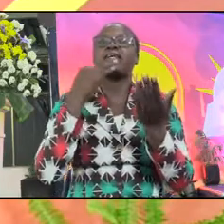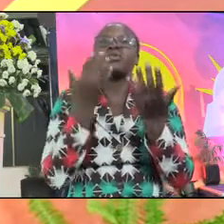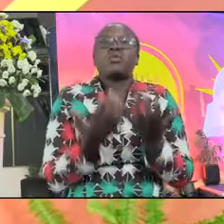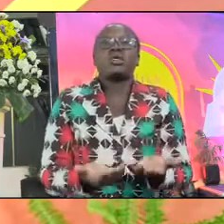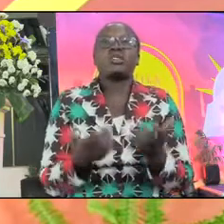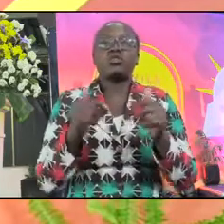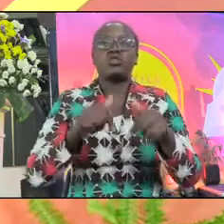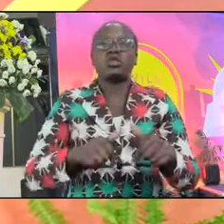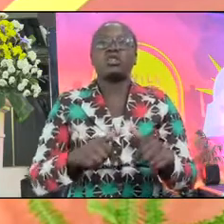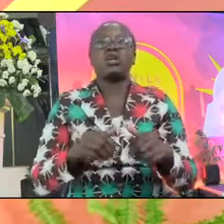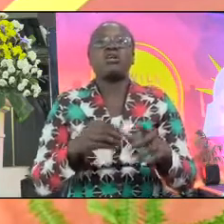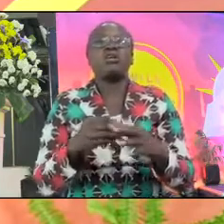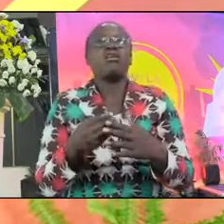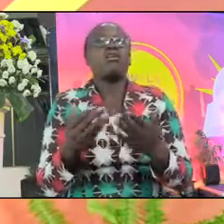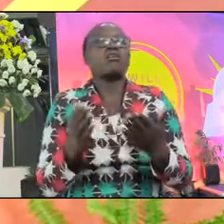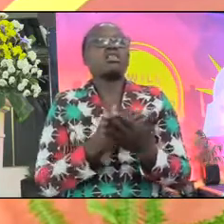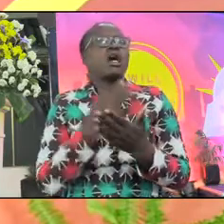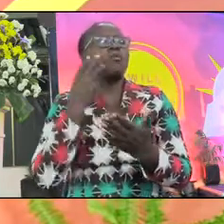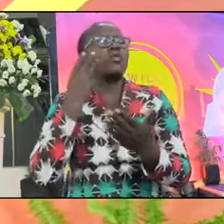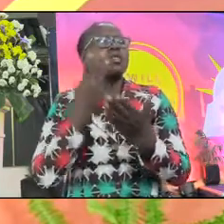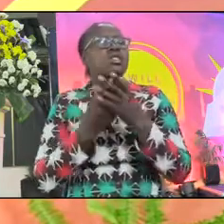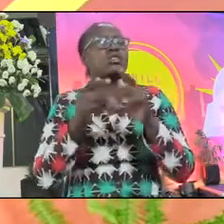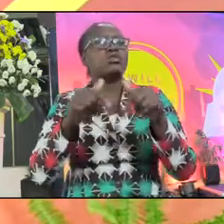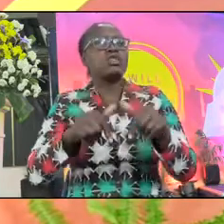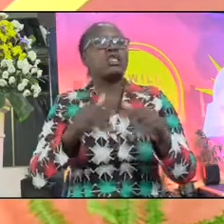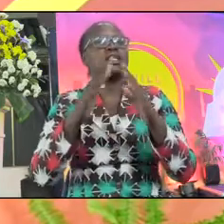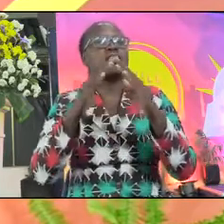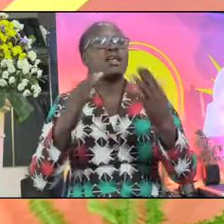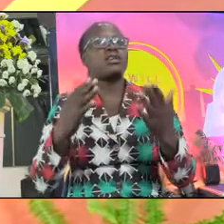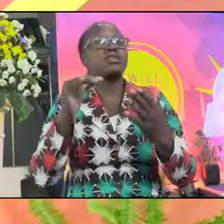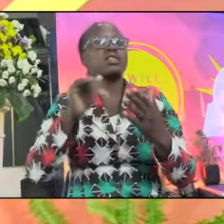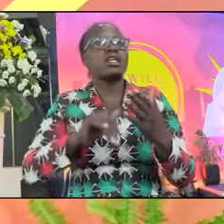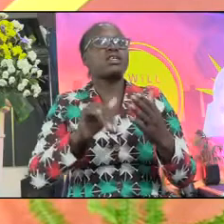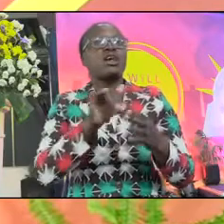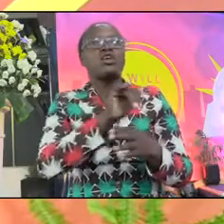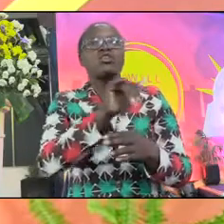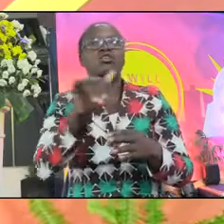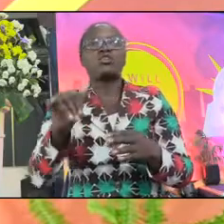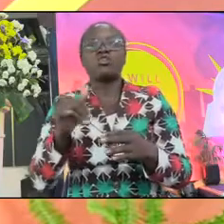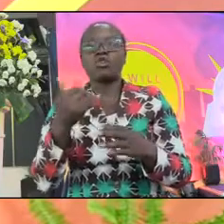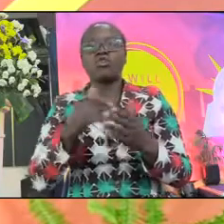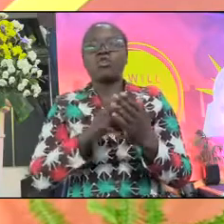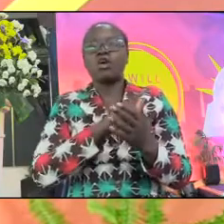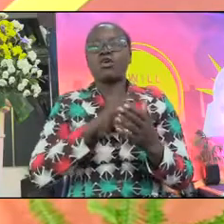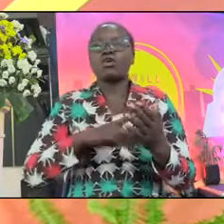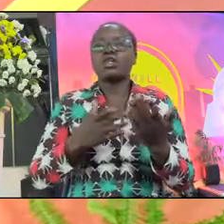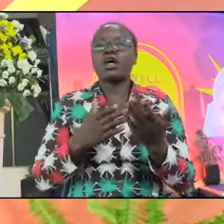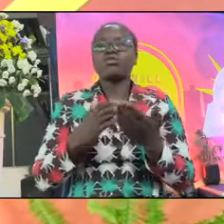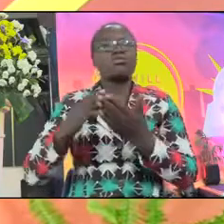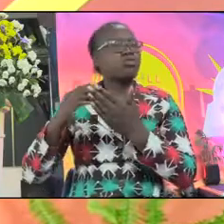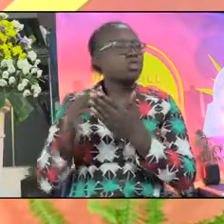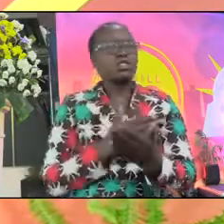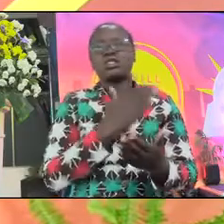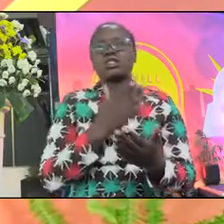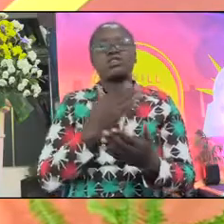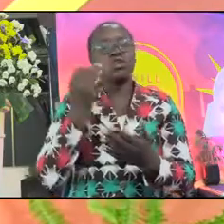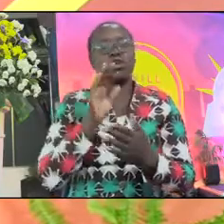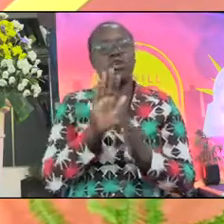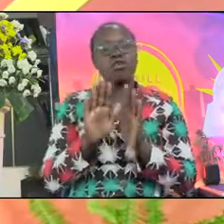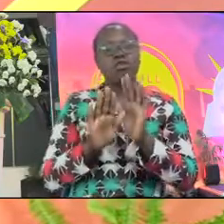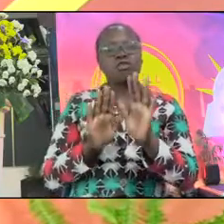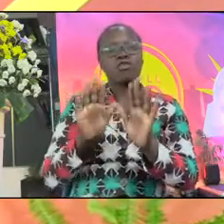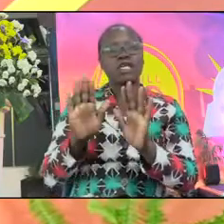today. Oh, I ought to have some witnesses today in the house from those who have learned how to get rid of the